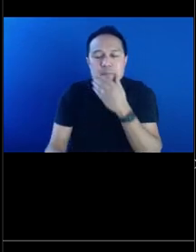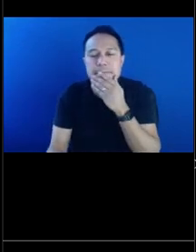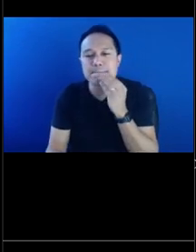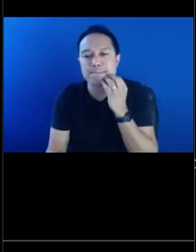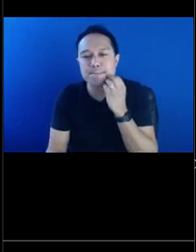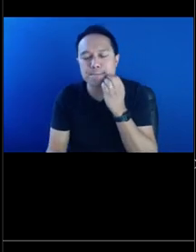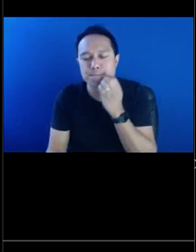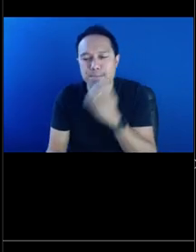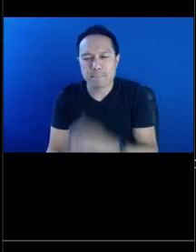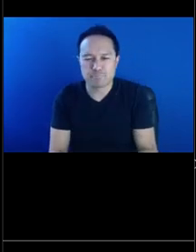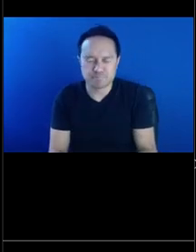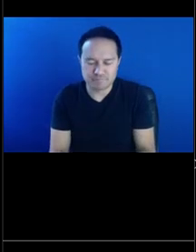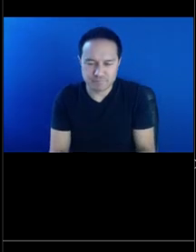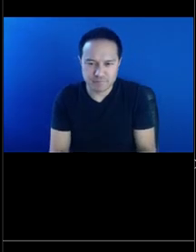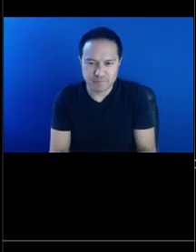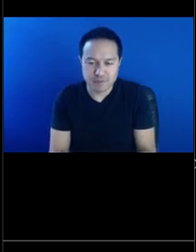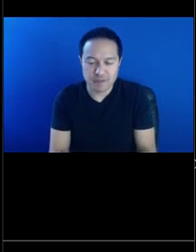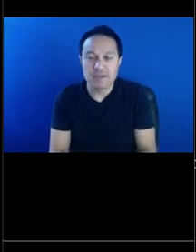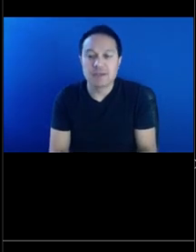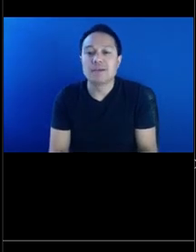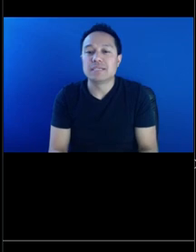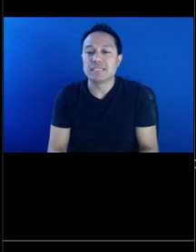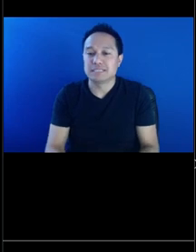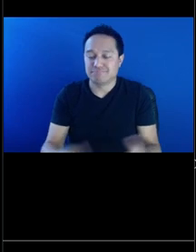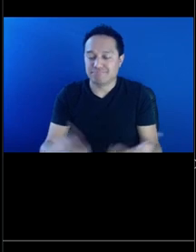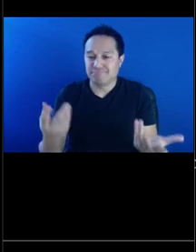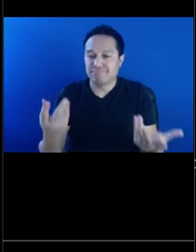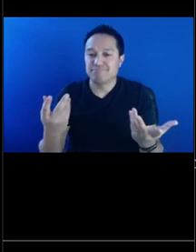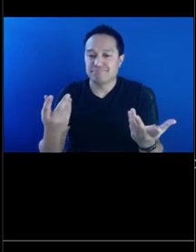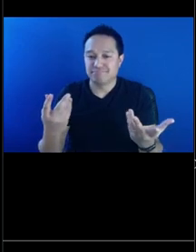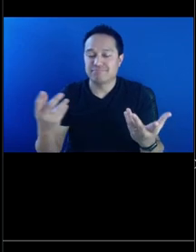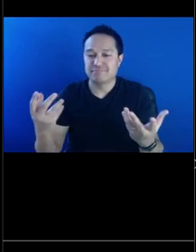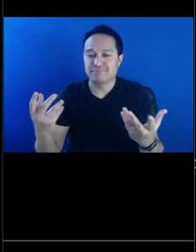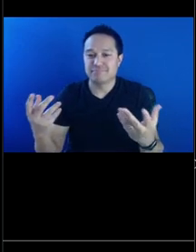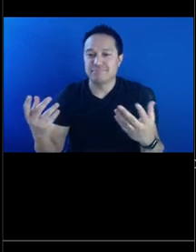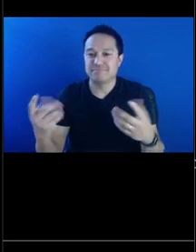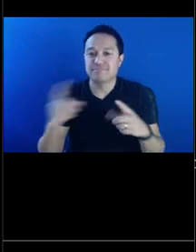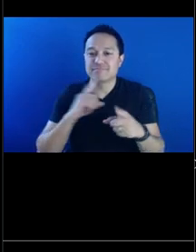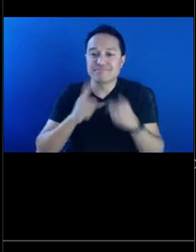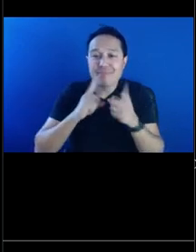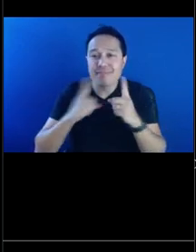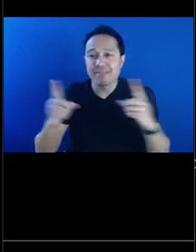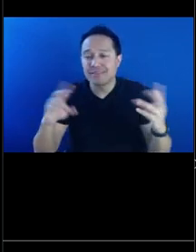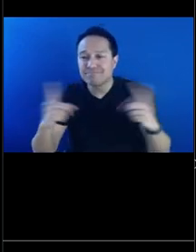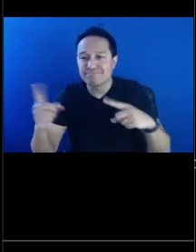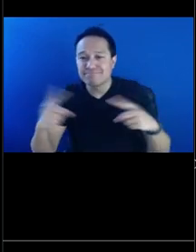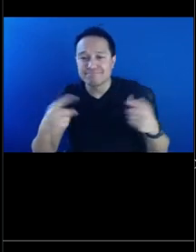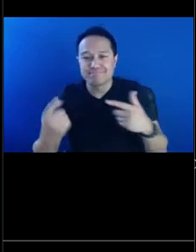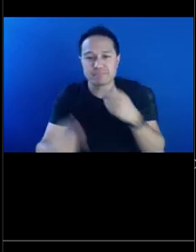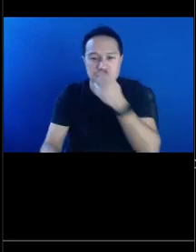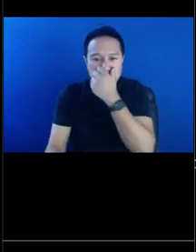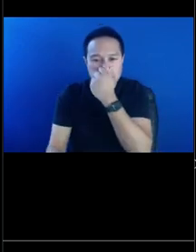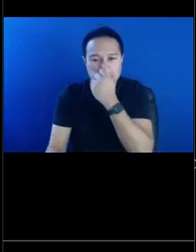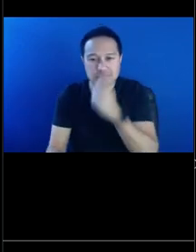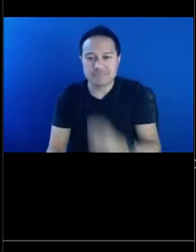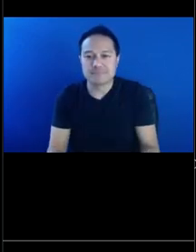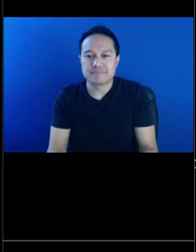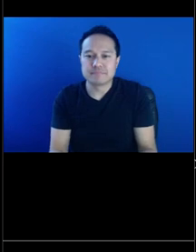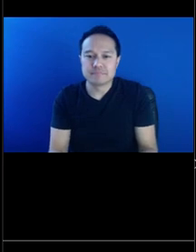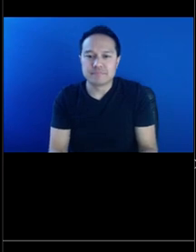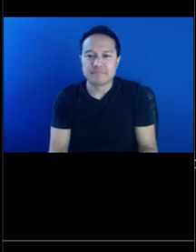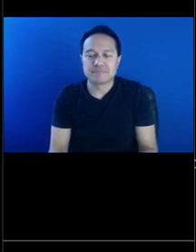You can see they do interact underwater. And that's one of the cool things that we get to see with this video is, you know, how